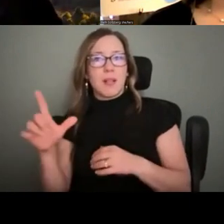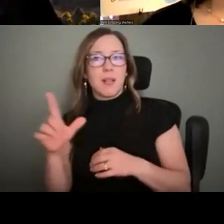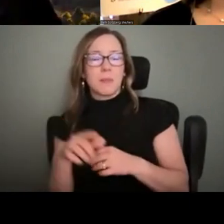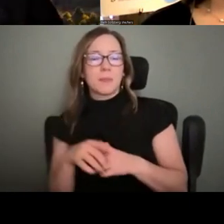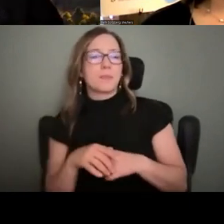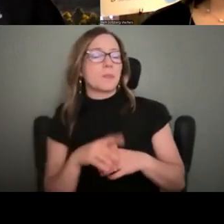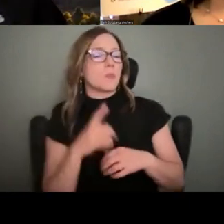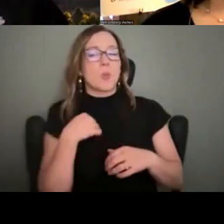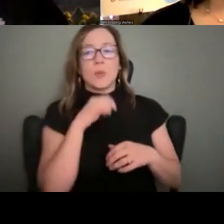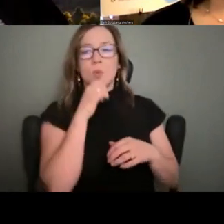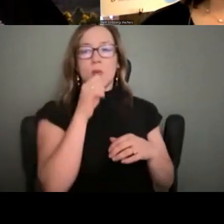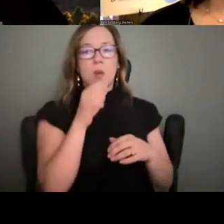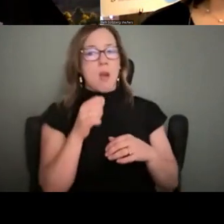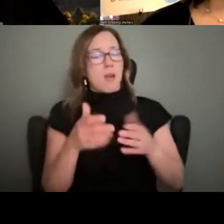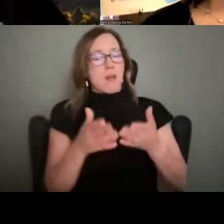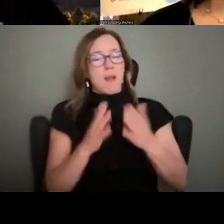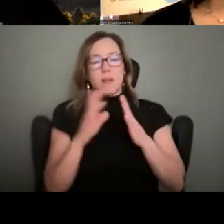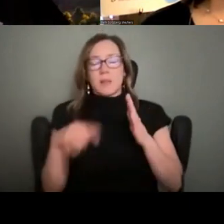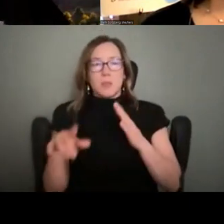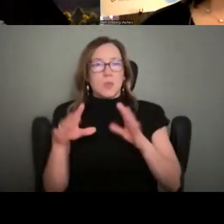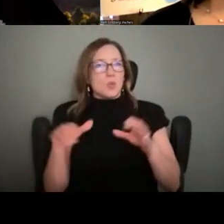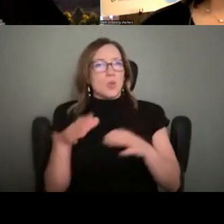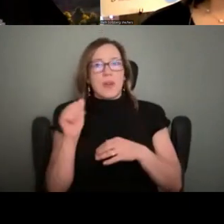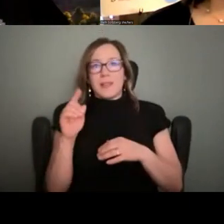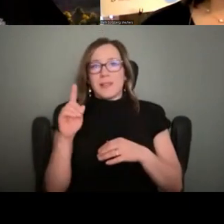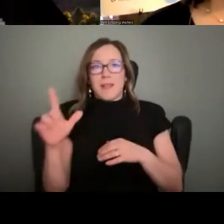do not ask them to do ADLs